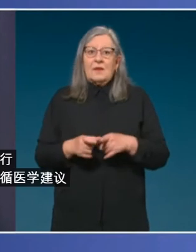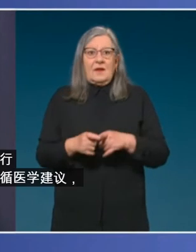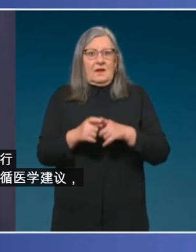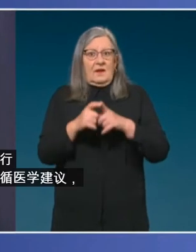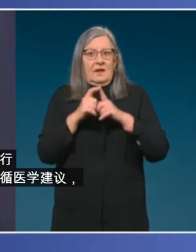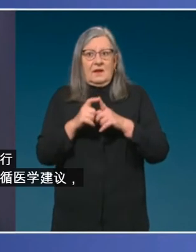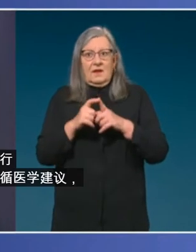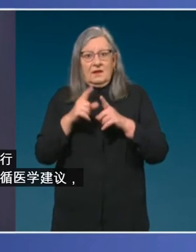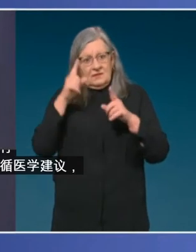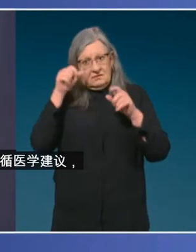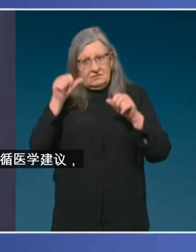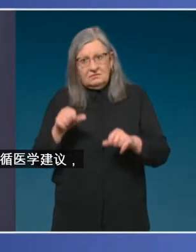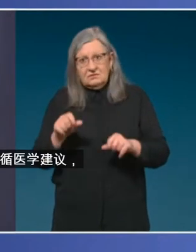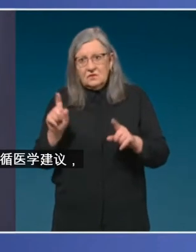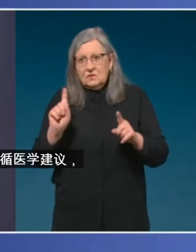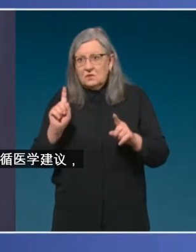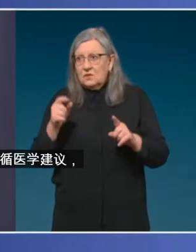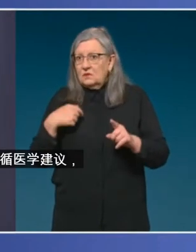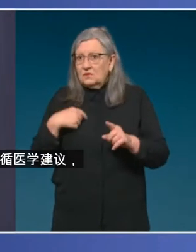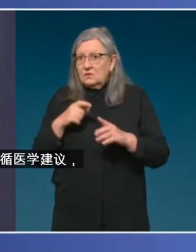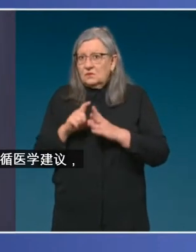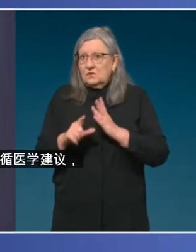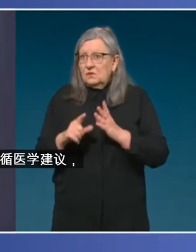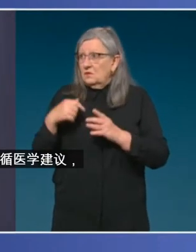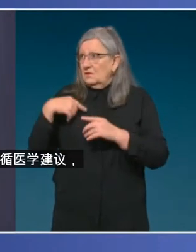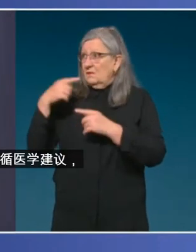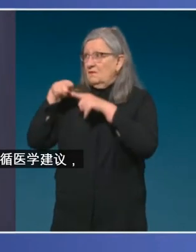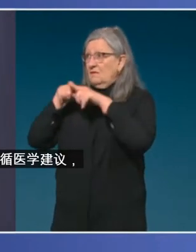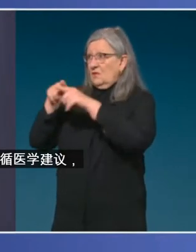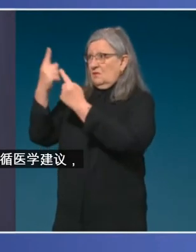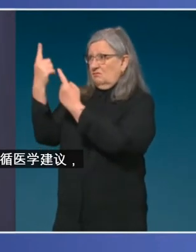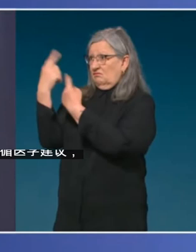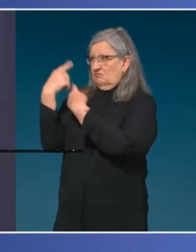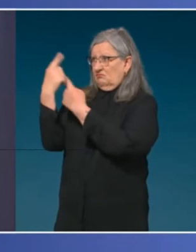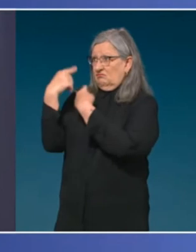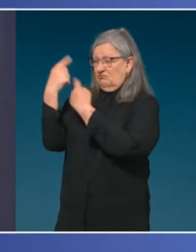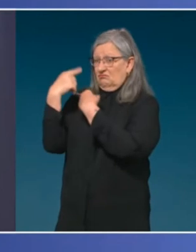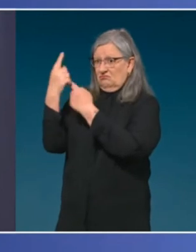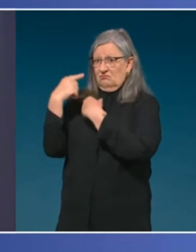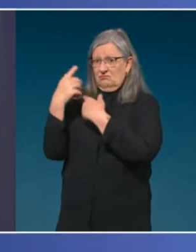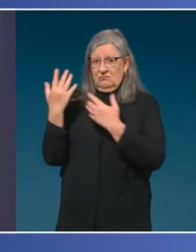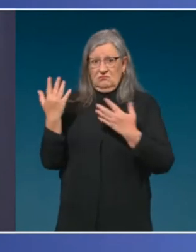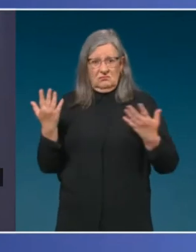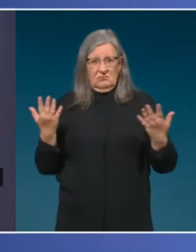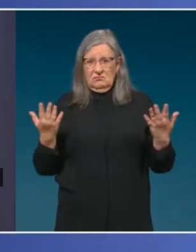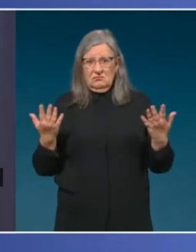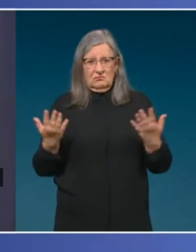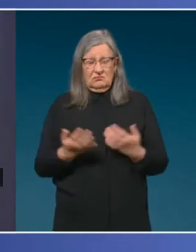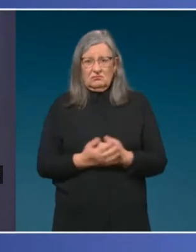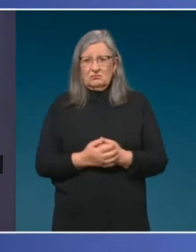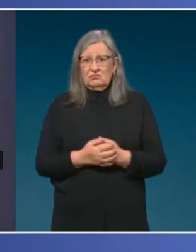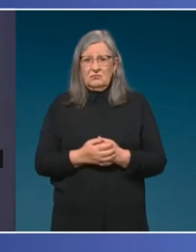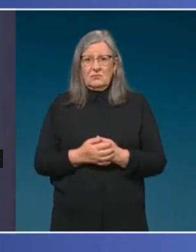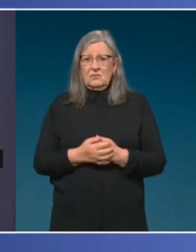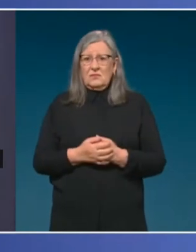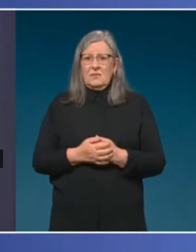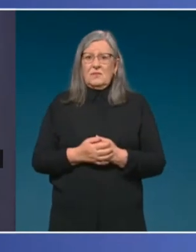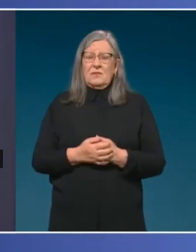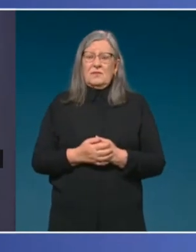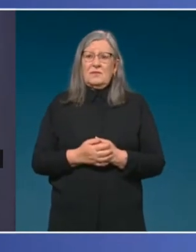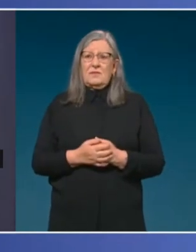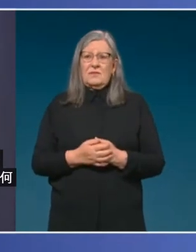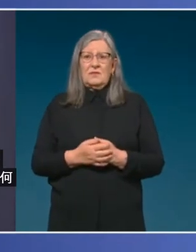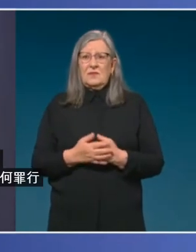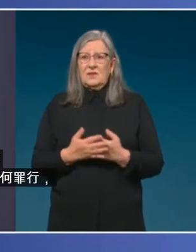interesting feature of the entire pandemic, to take you inside the National Security Committee, perhaps, I hope I